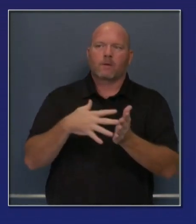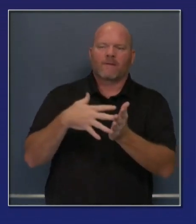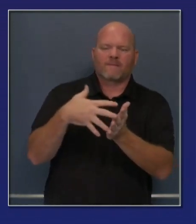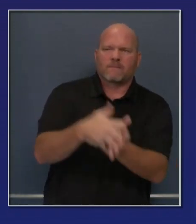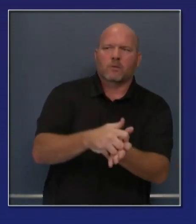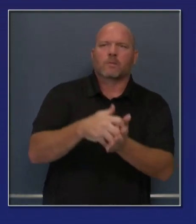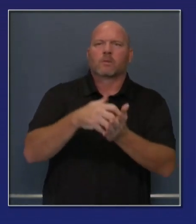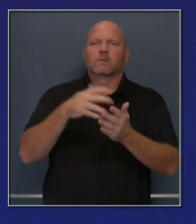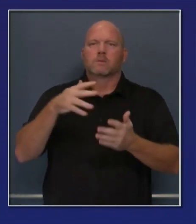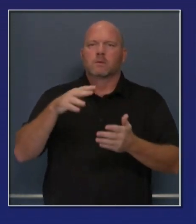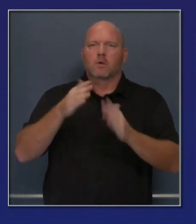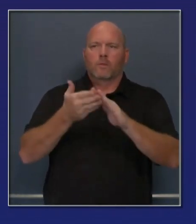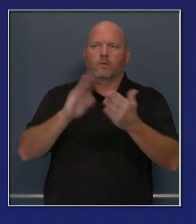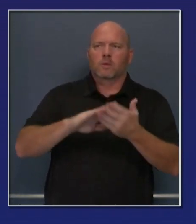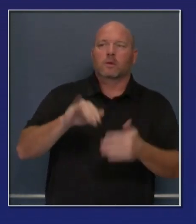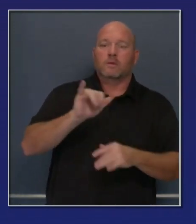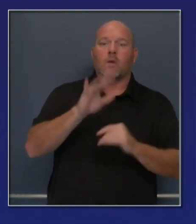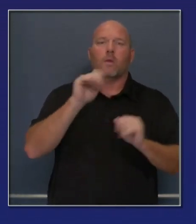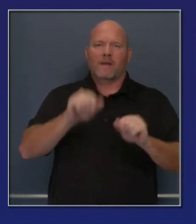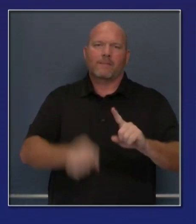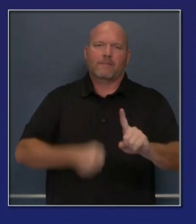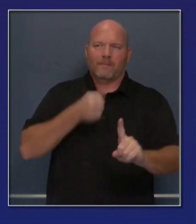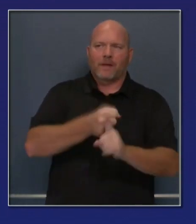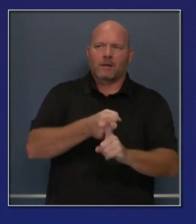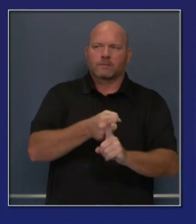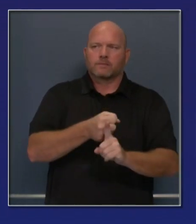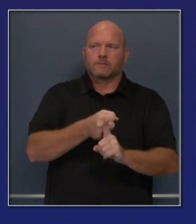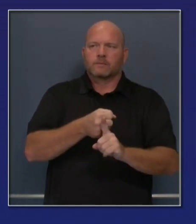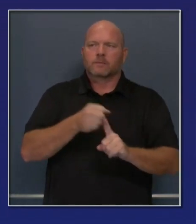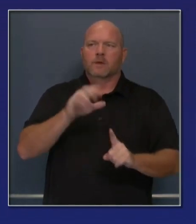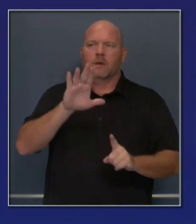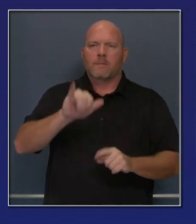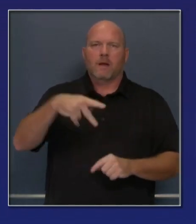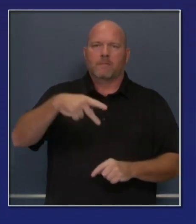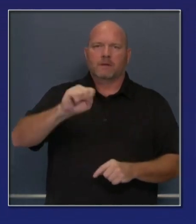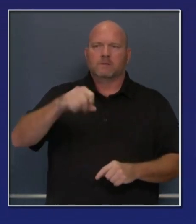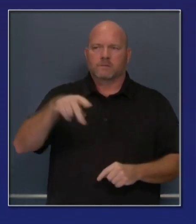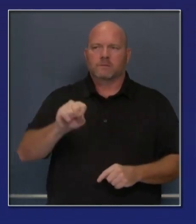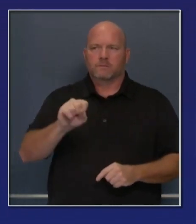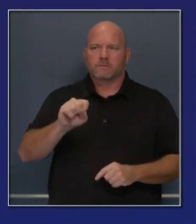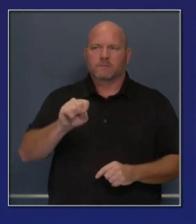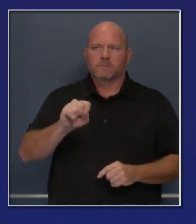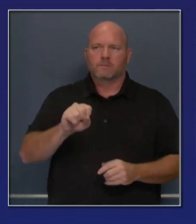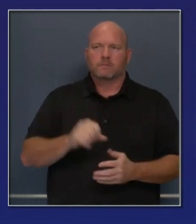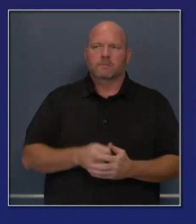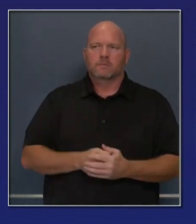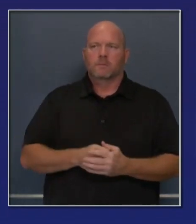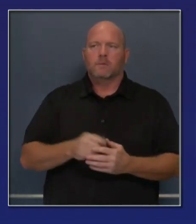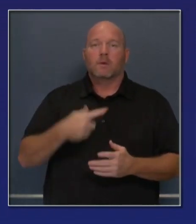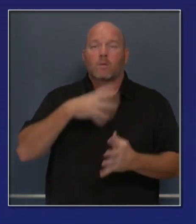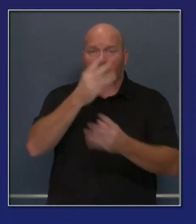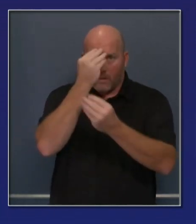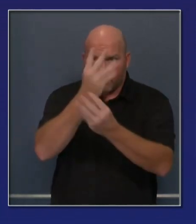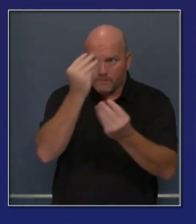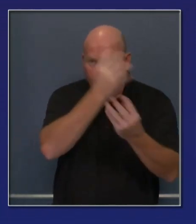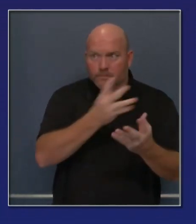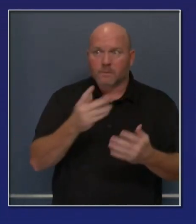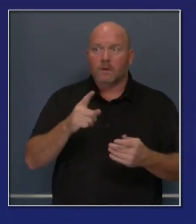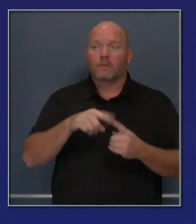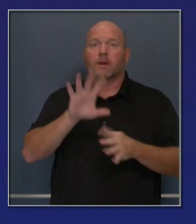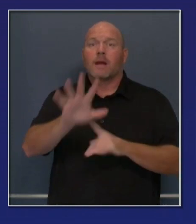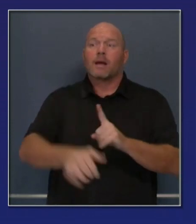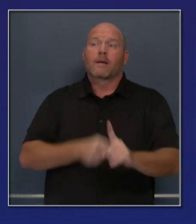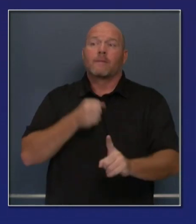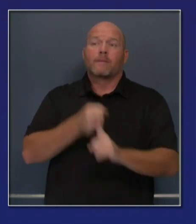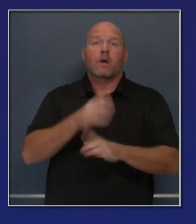may be impacted by PS protocols. I want to just update you about the impact of these